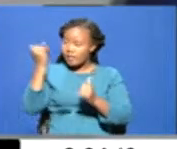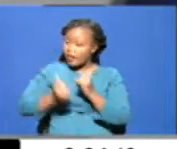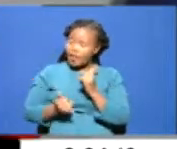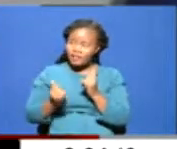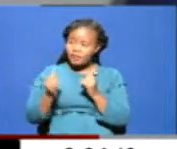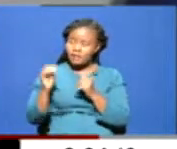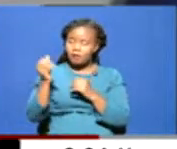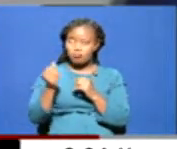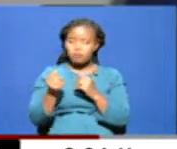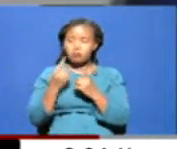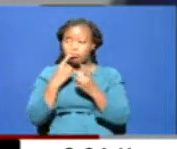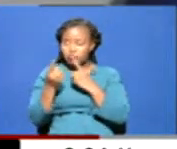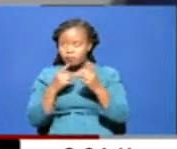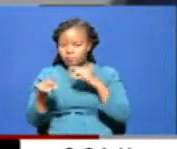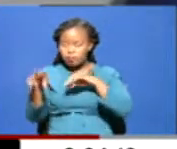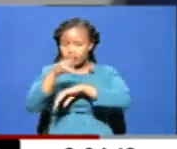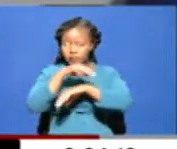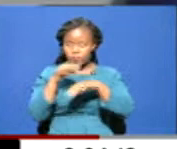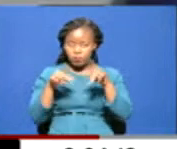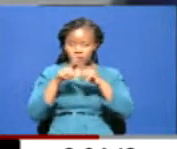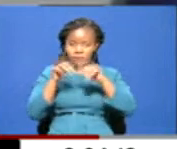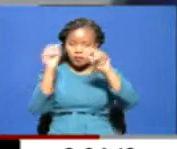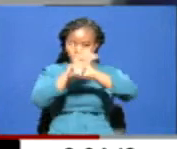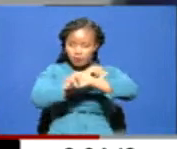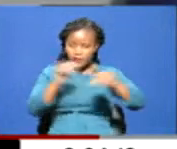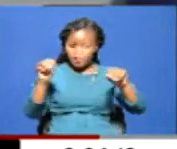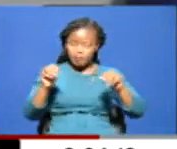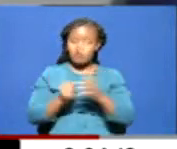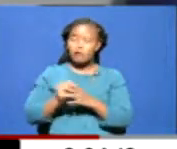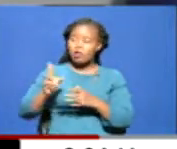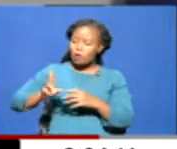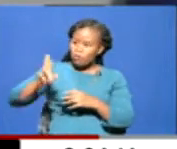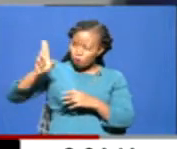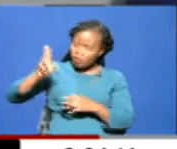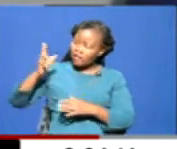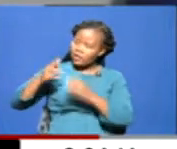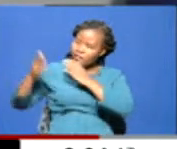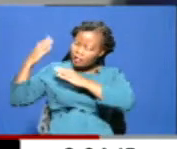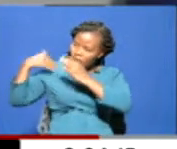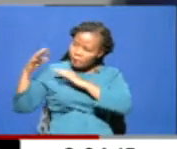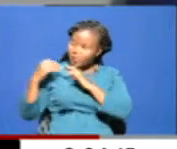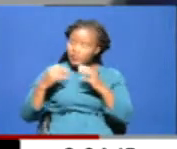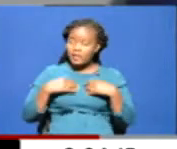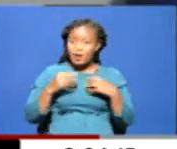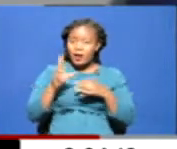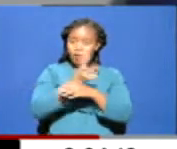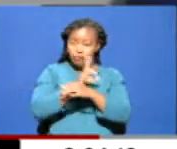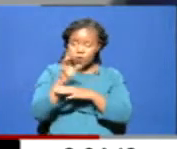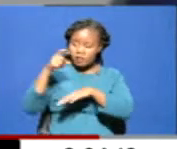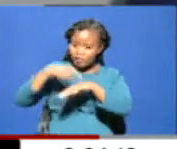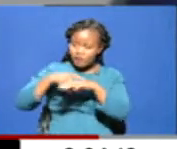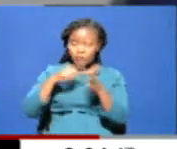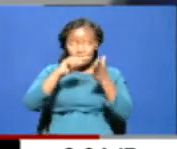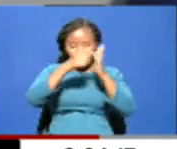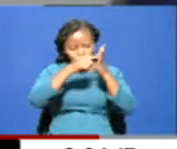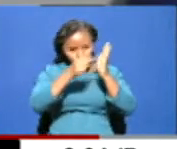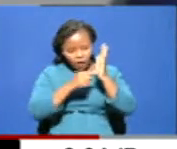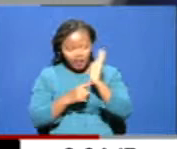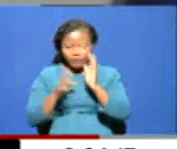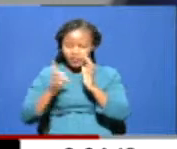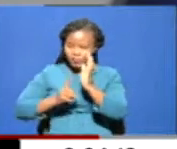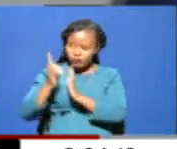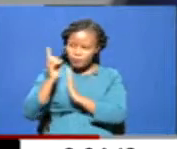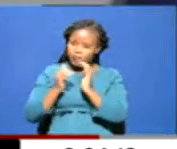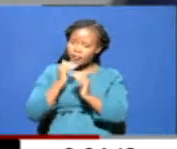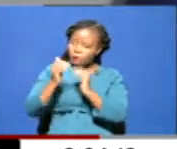address as president. The head of state has in the past used the State of the Nation address to highlight development progress as well as